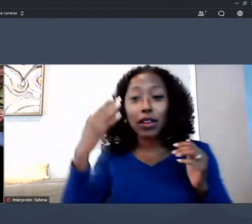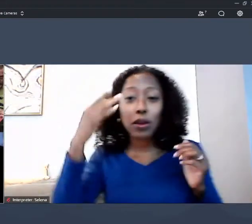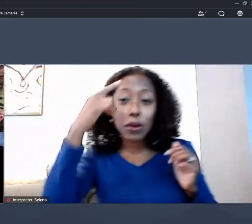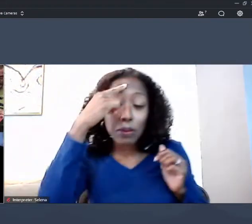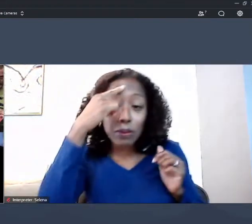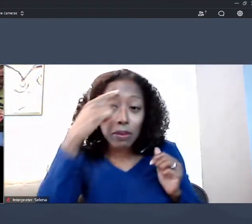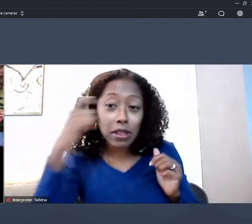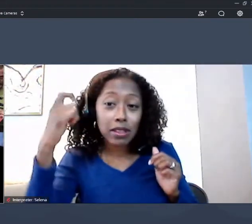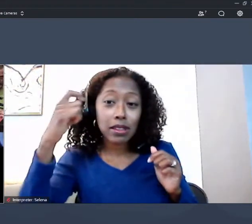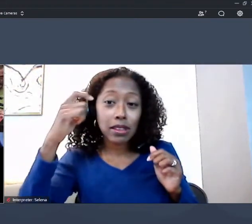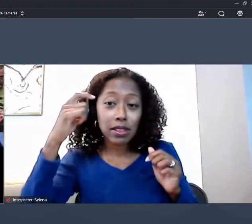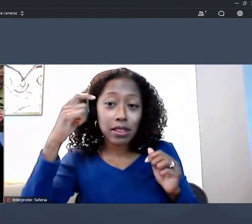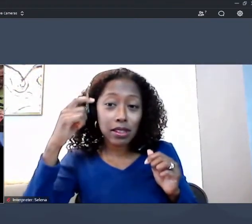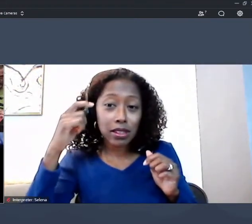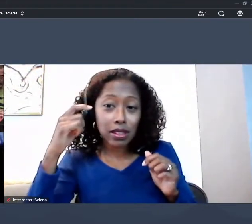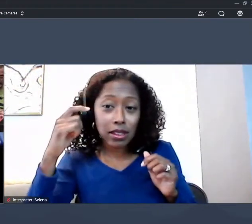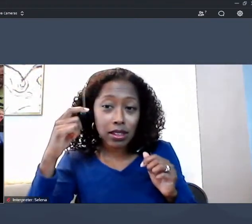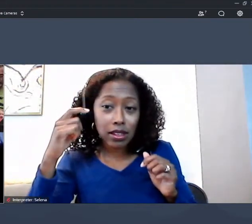because it's